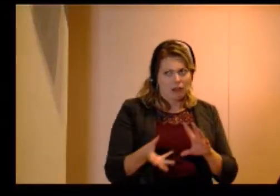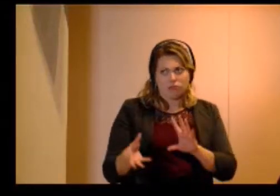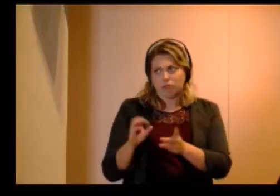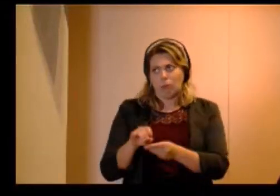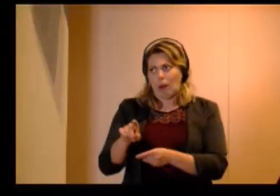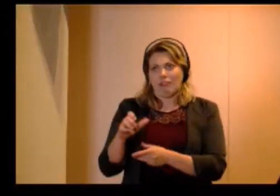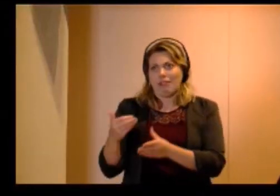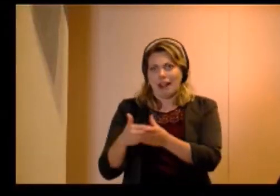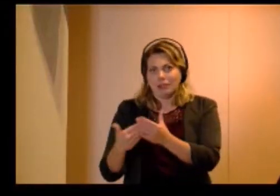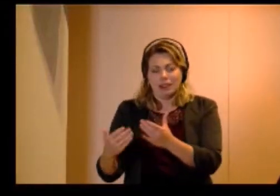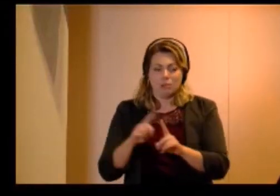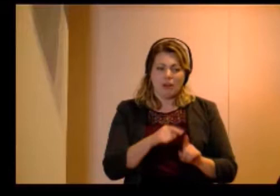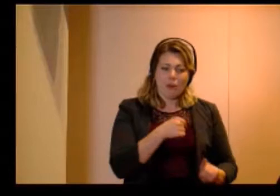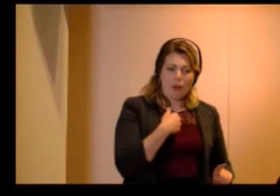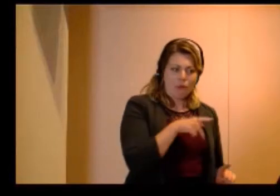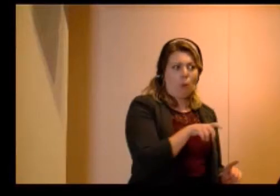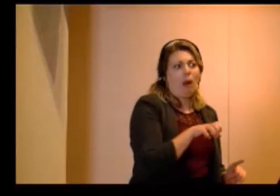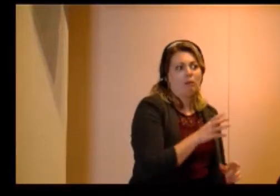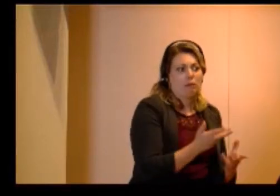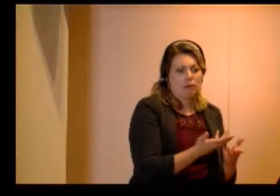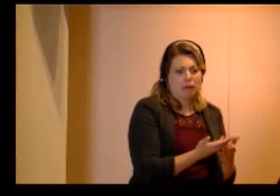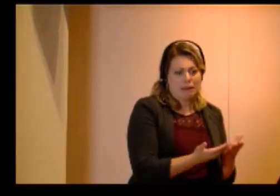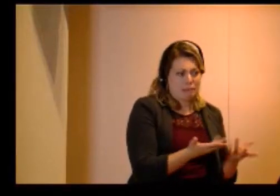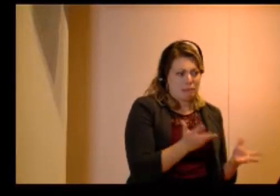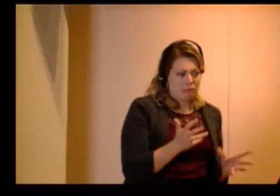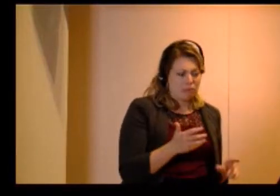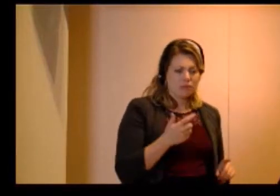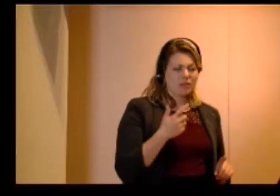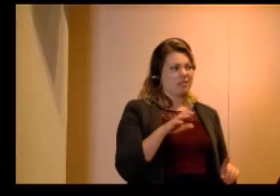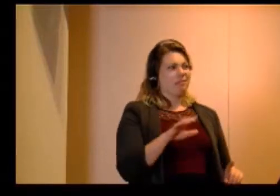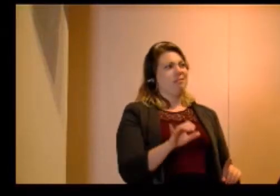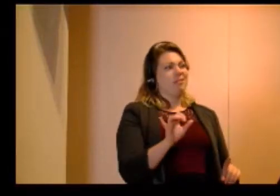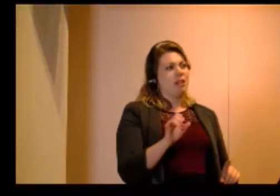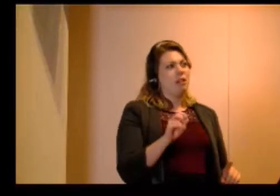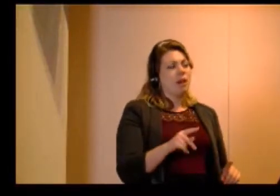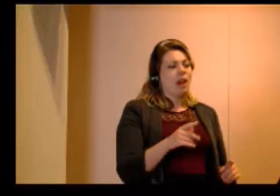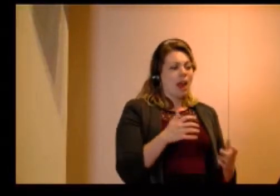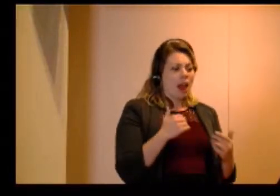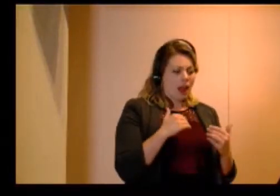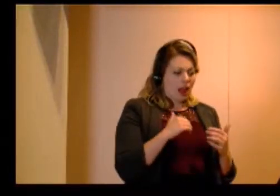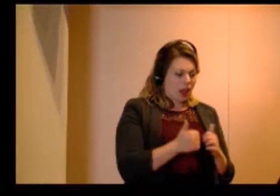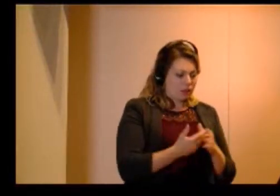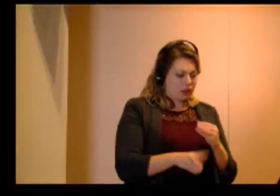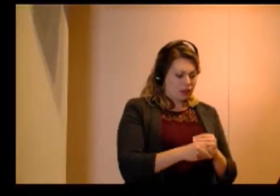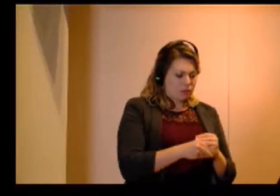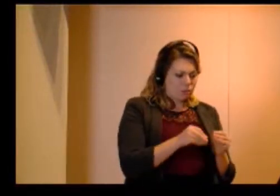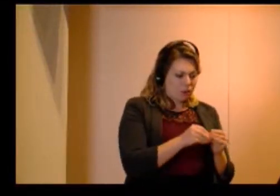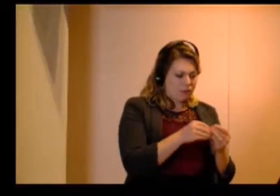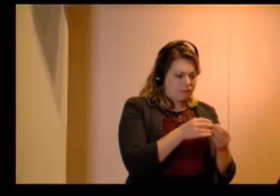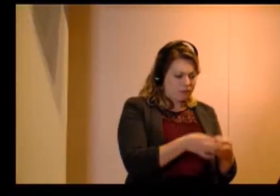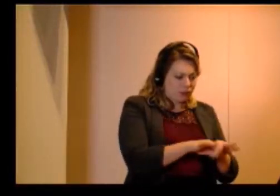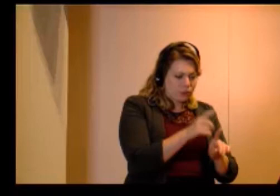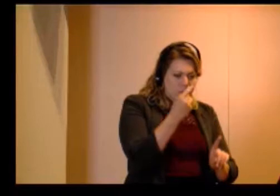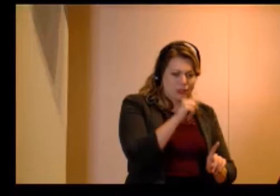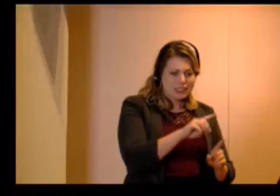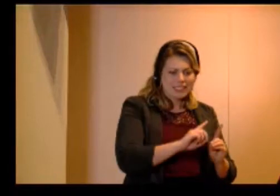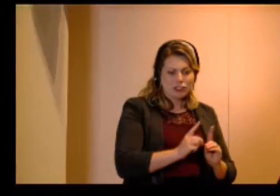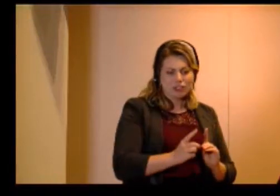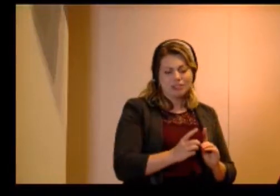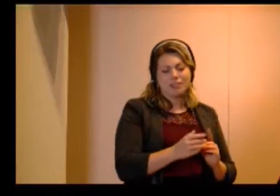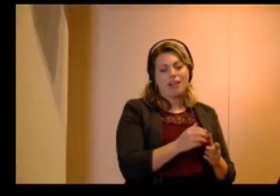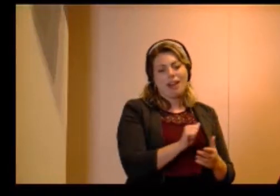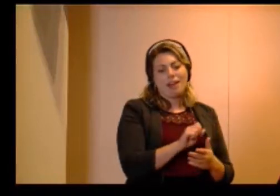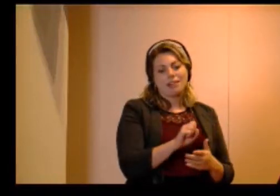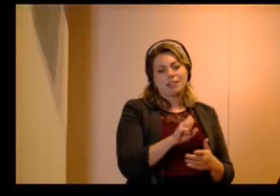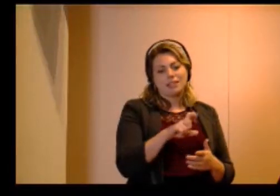us, the key was, well, how do we bring value to these digital assets? And that's by including